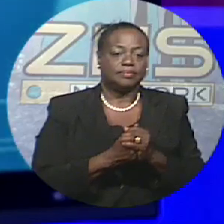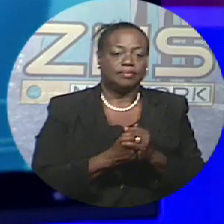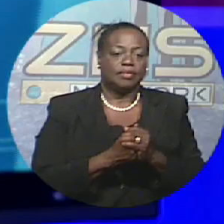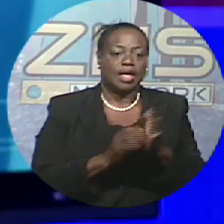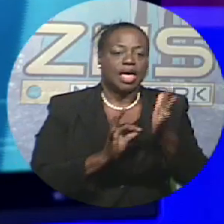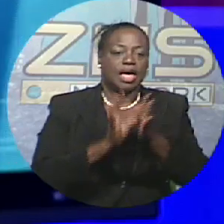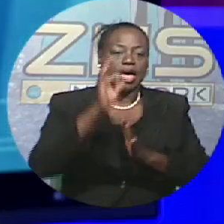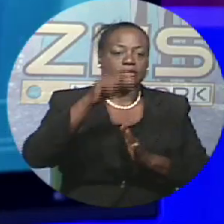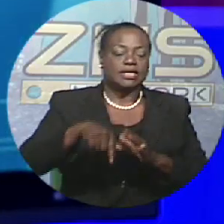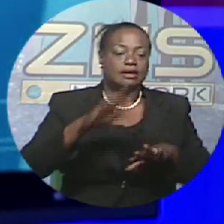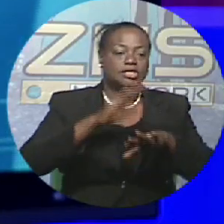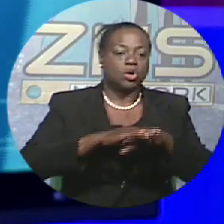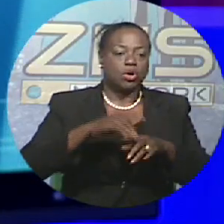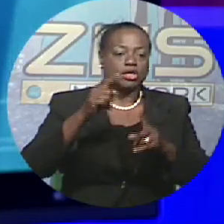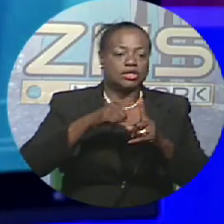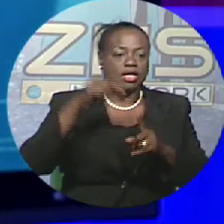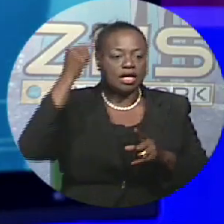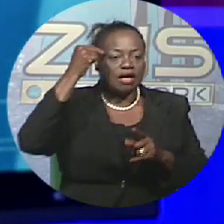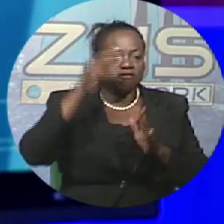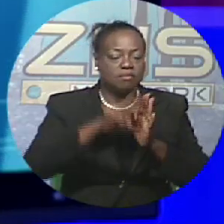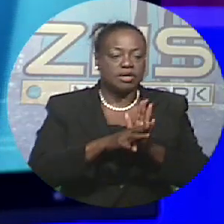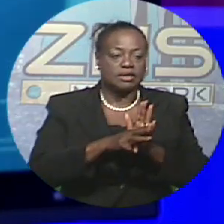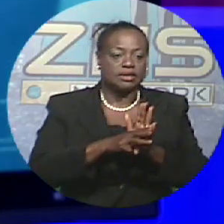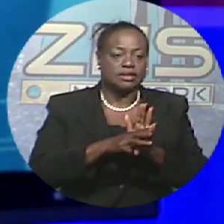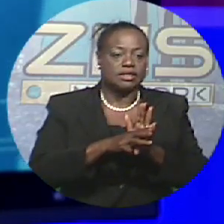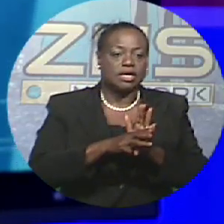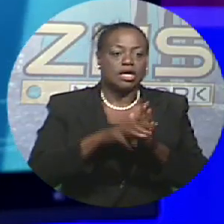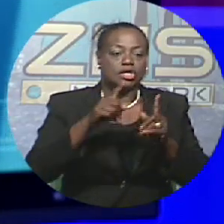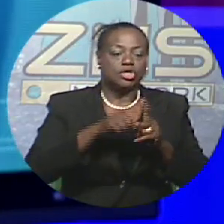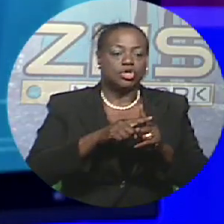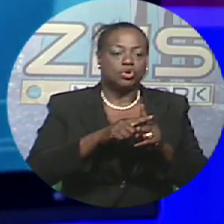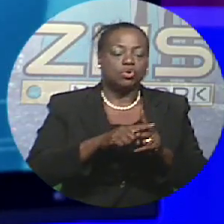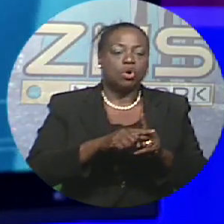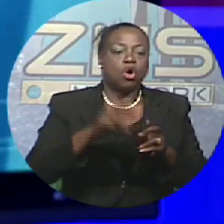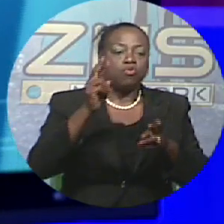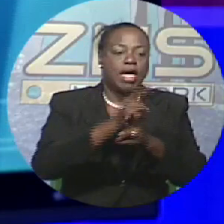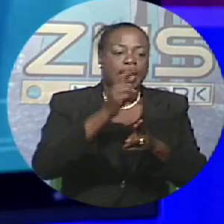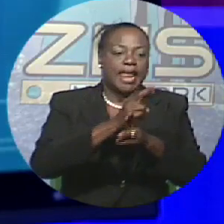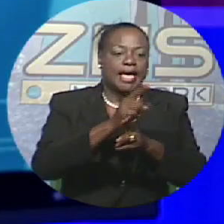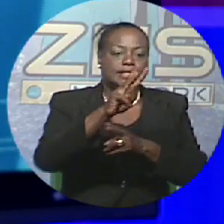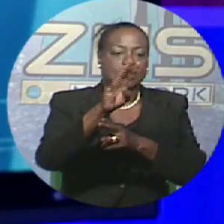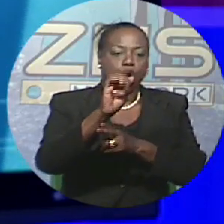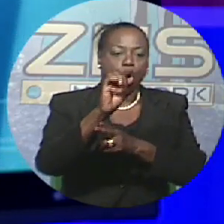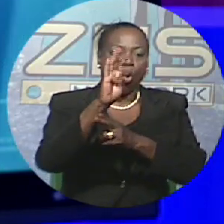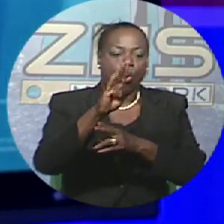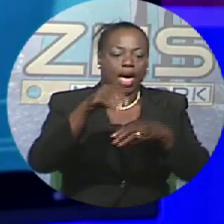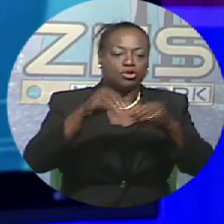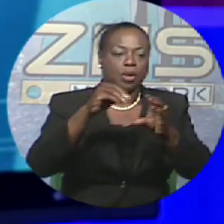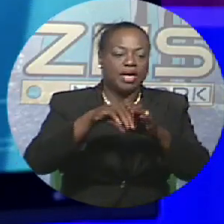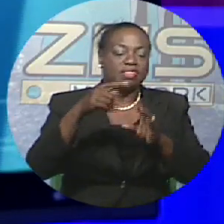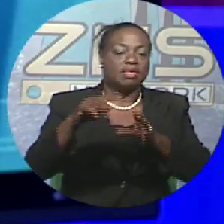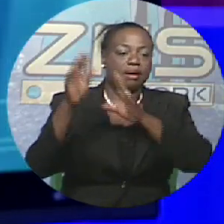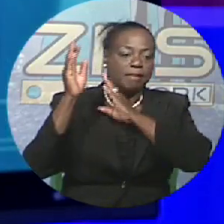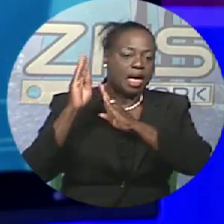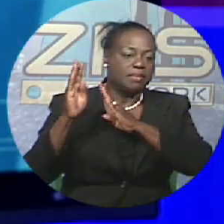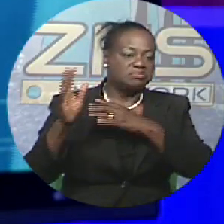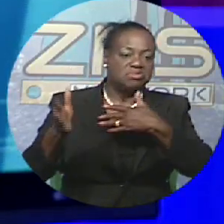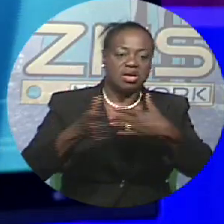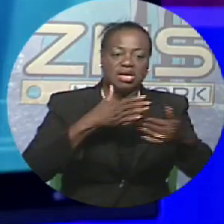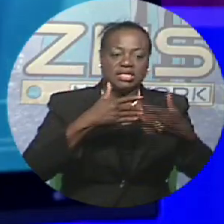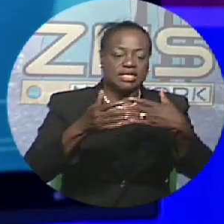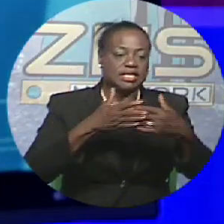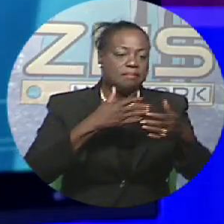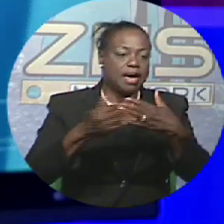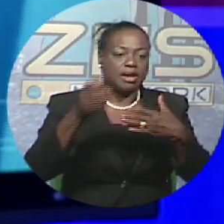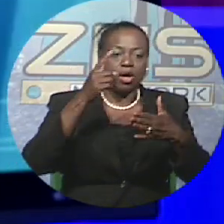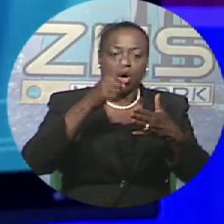The countdown is on to the government's intention to regularize webshop gaming in the Bahamas, despite the unanimous decision made at last year's gaming